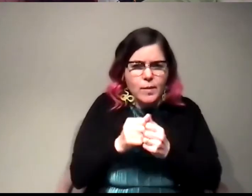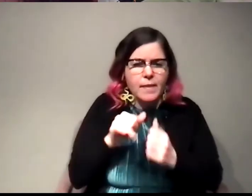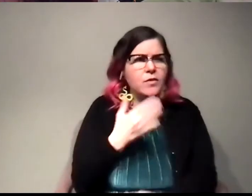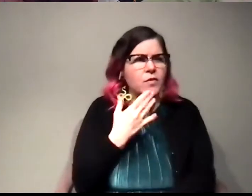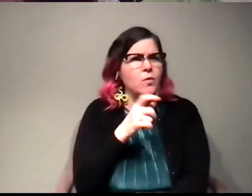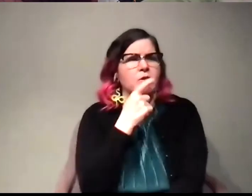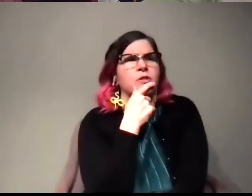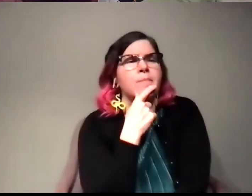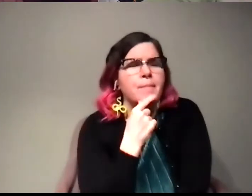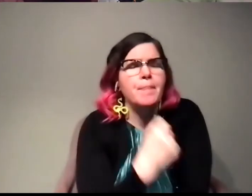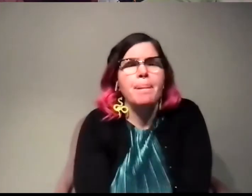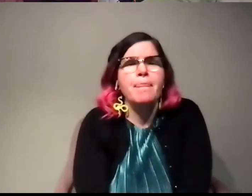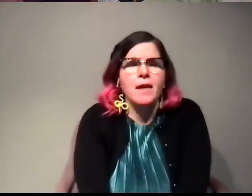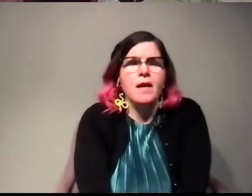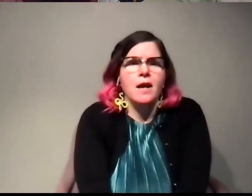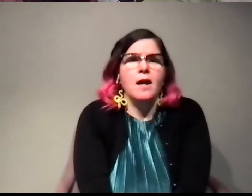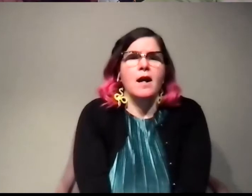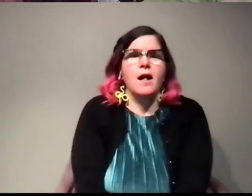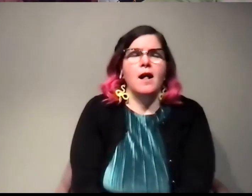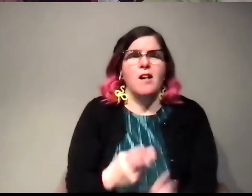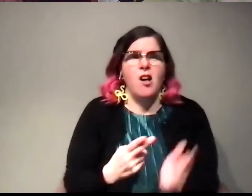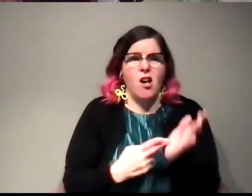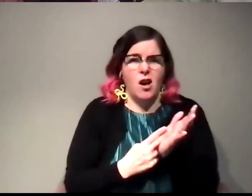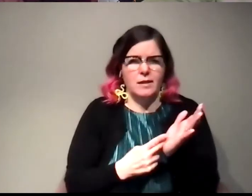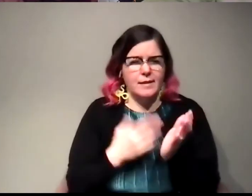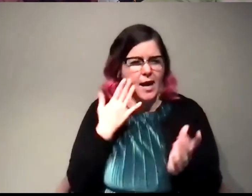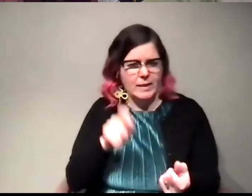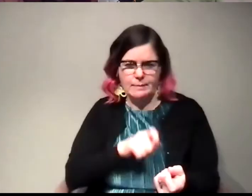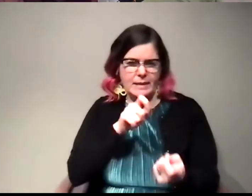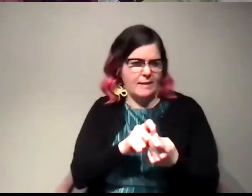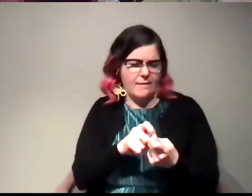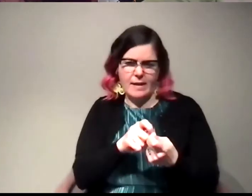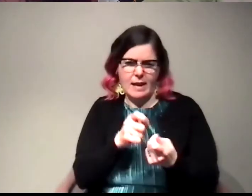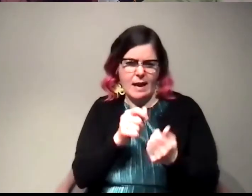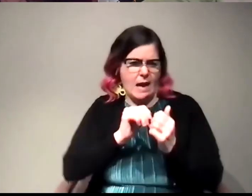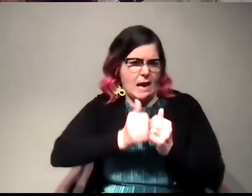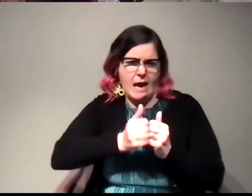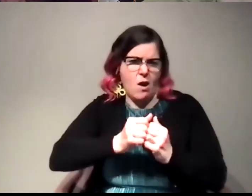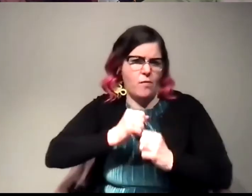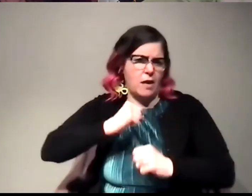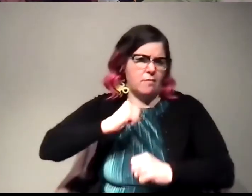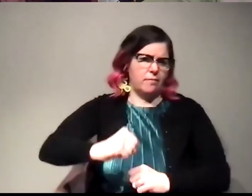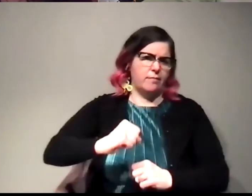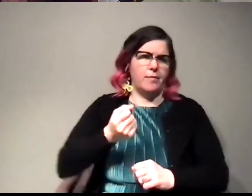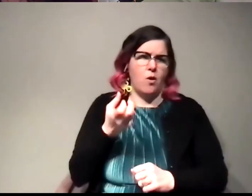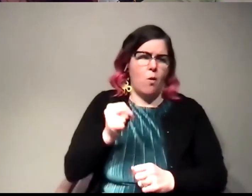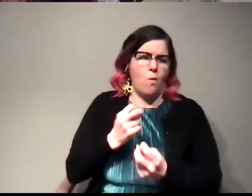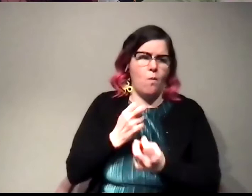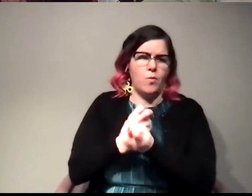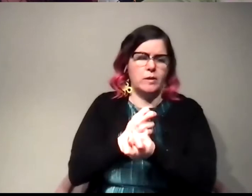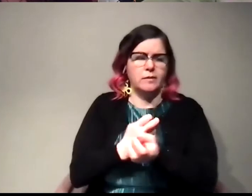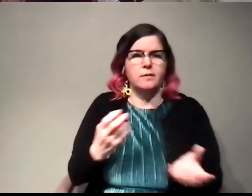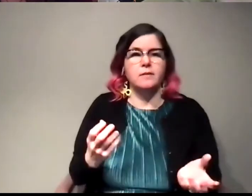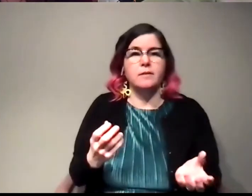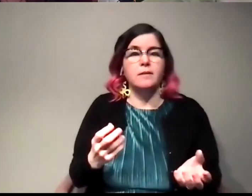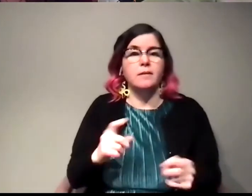That's a great question. Yeah. I actually don't know the specific mechanism by which they are resistant to their own toxins, but given that